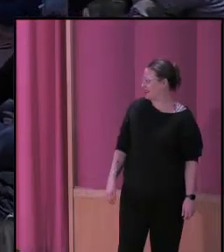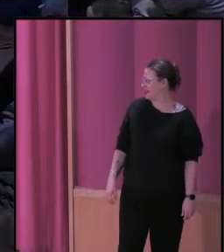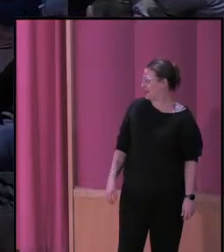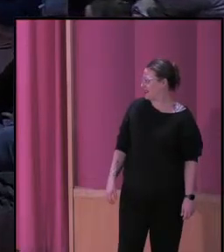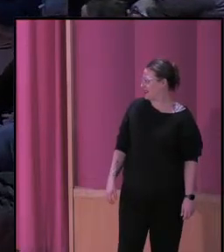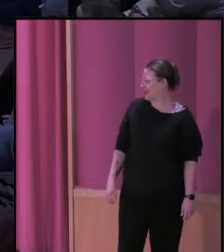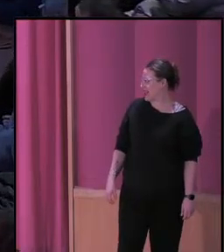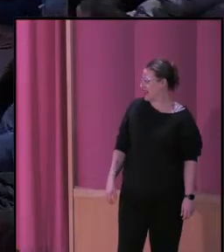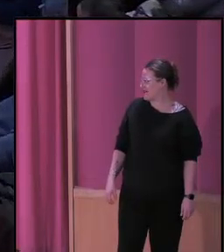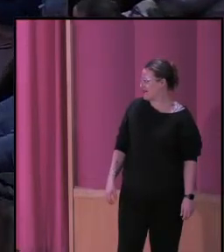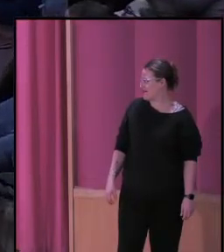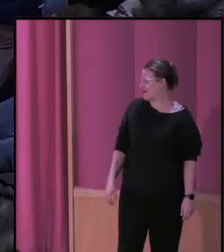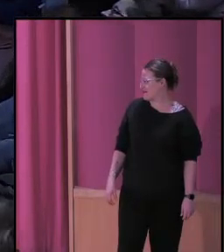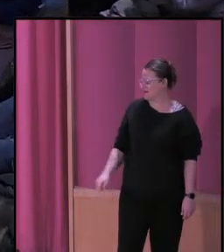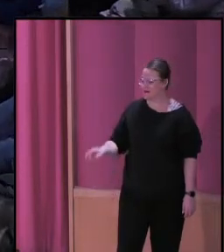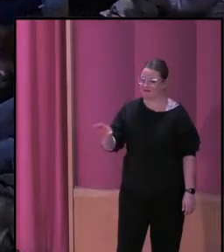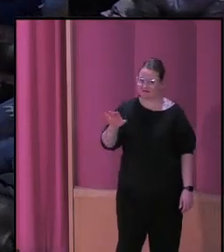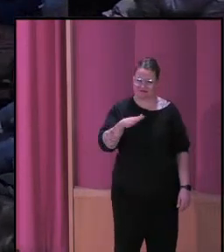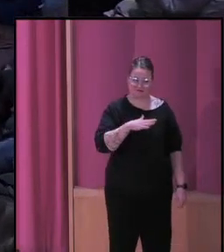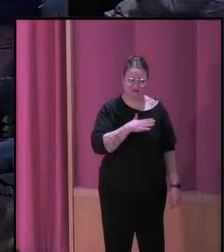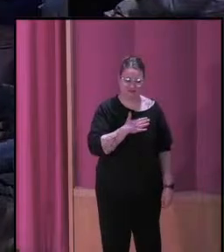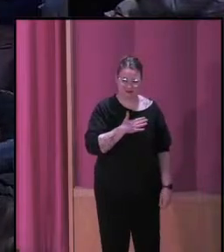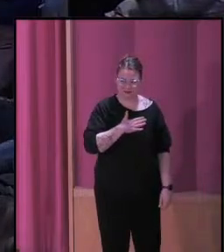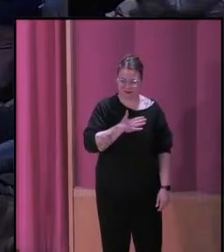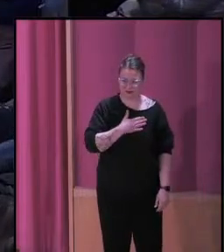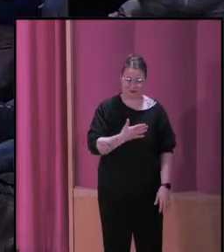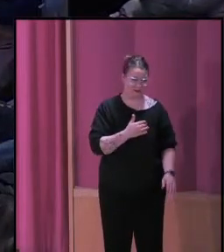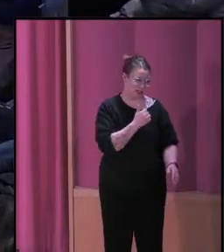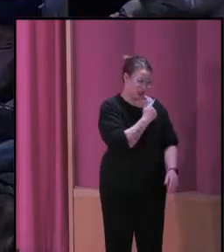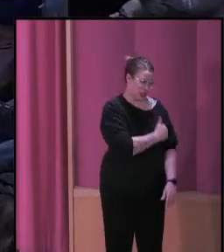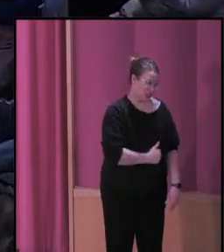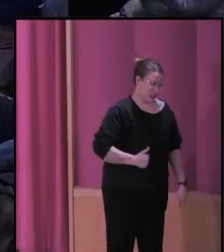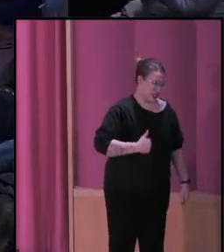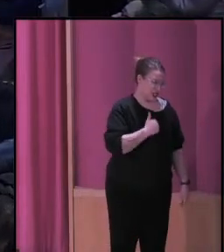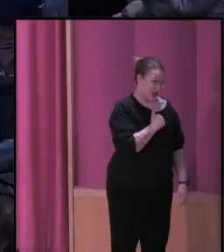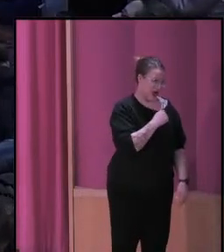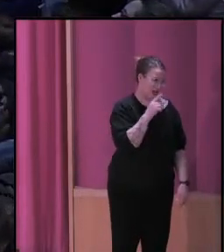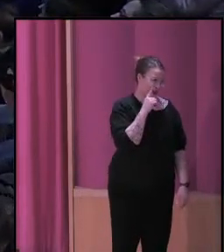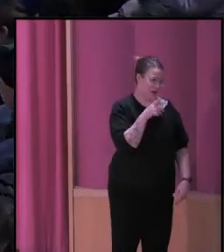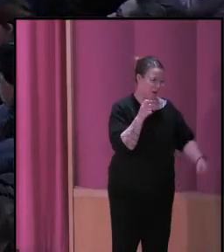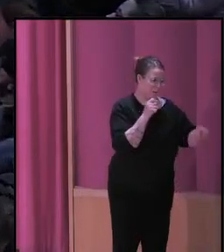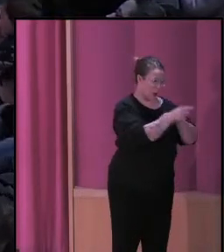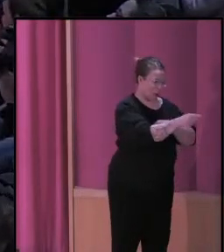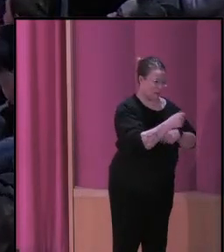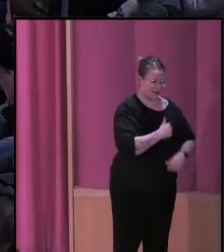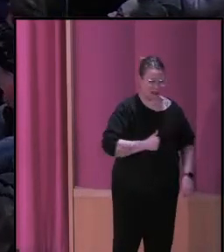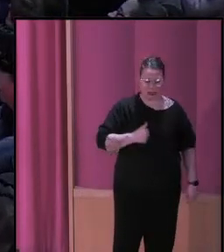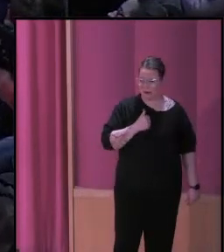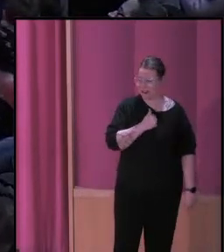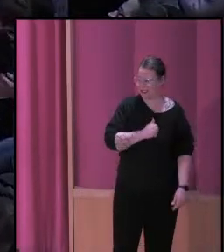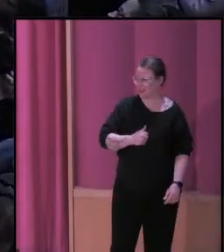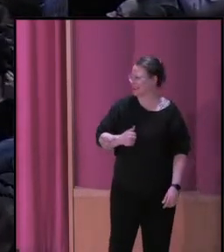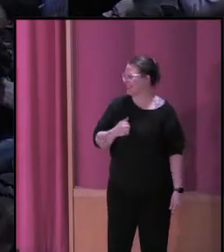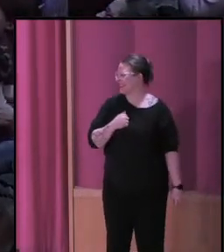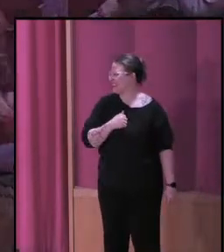Well, I have to admit, sorry for making you scold your child in the middle of a show. Totally eat the marshmallow.